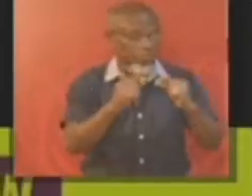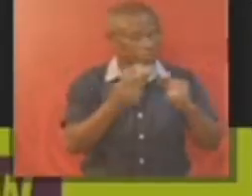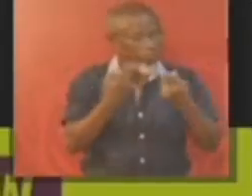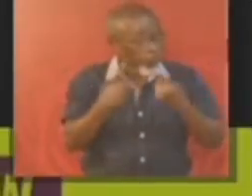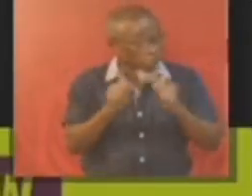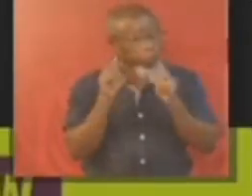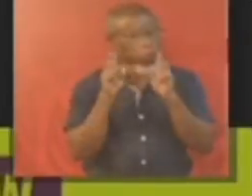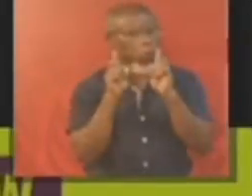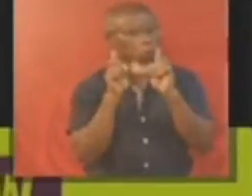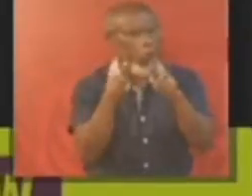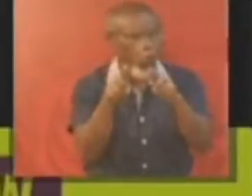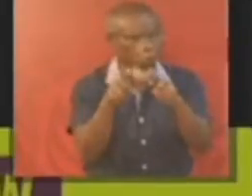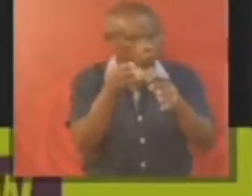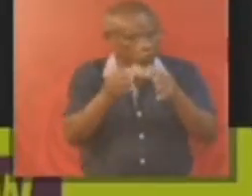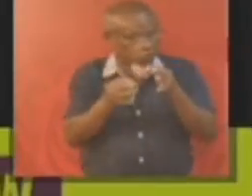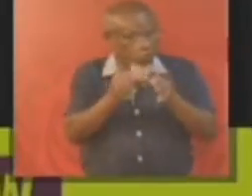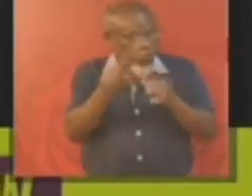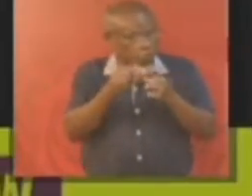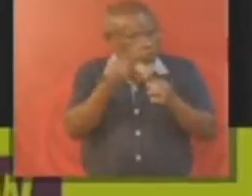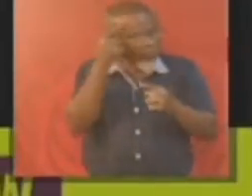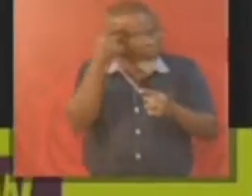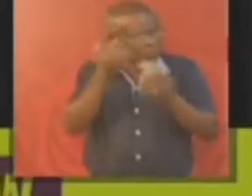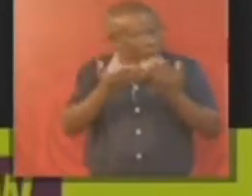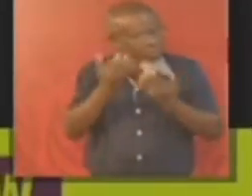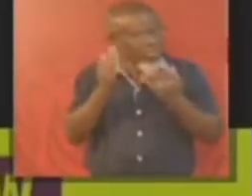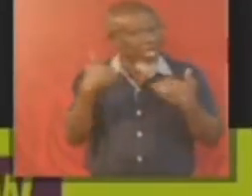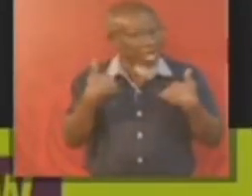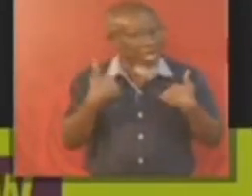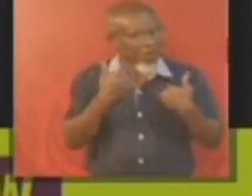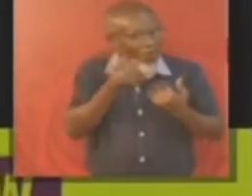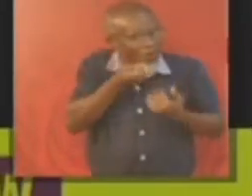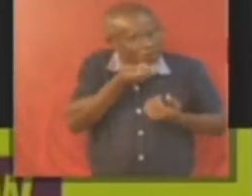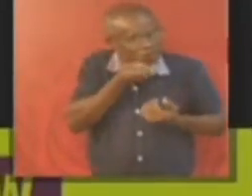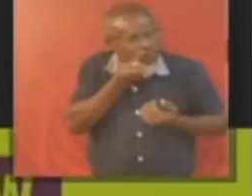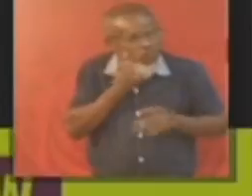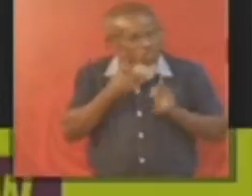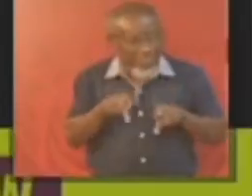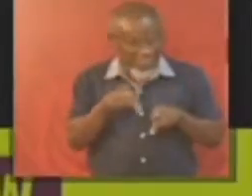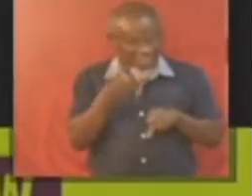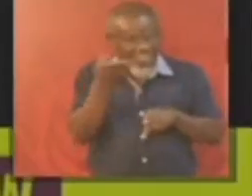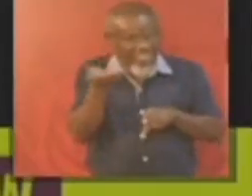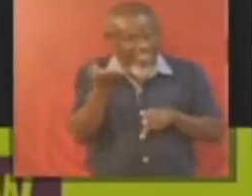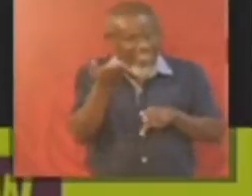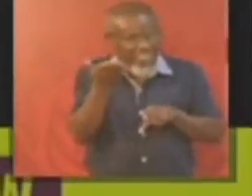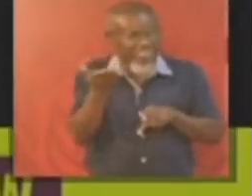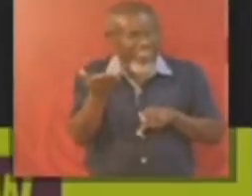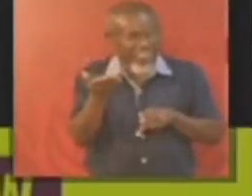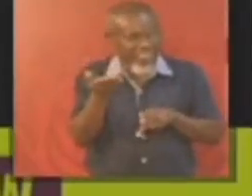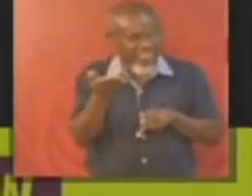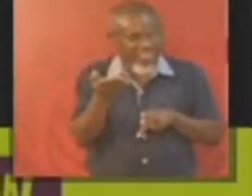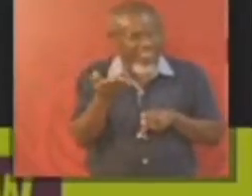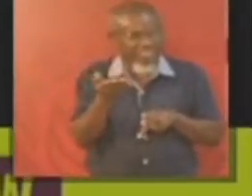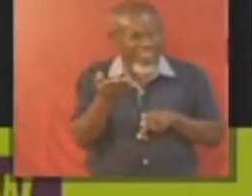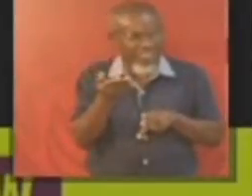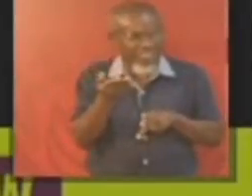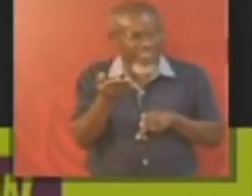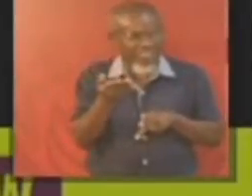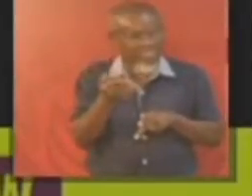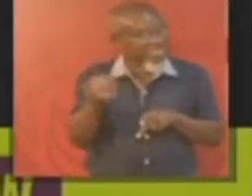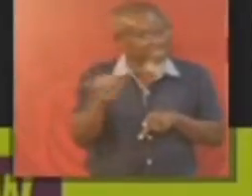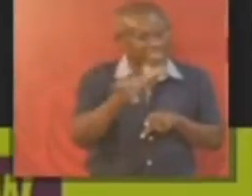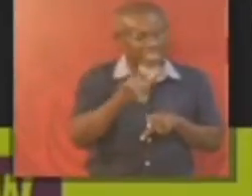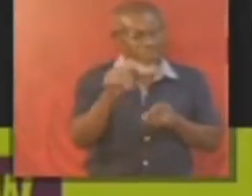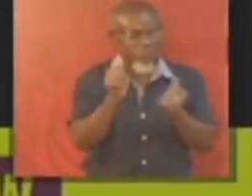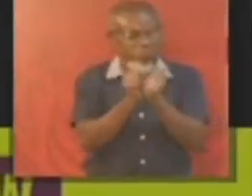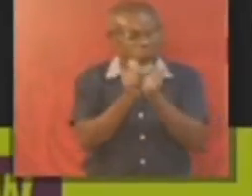people there. By extension, this applies as well to the bank and other places where many people are expected to gather.